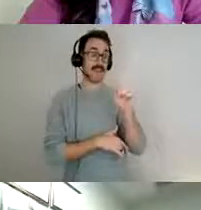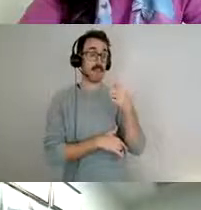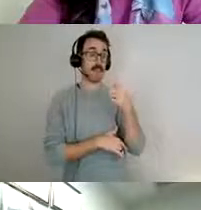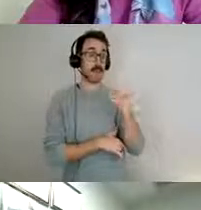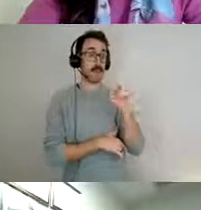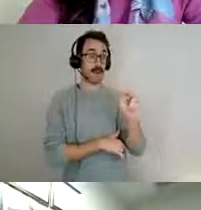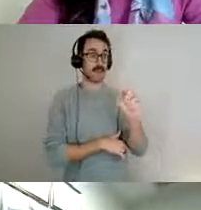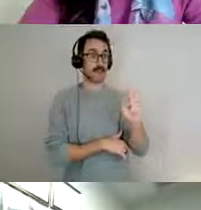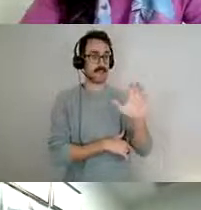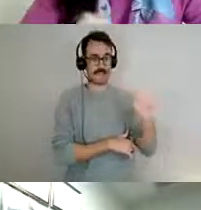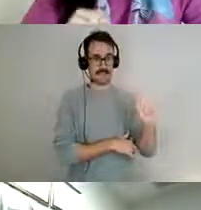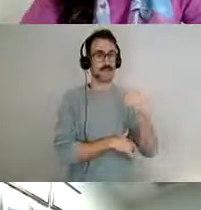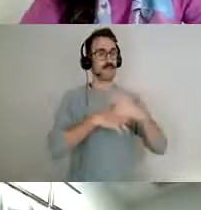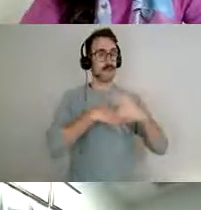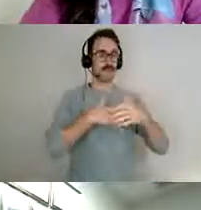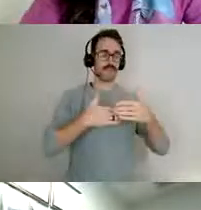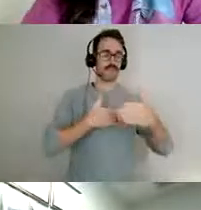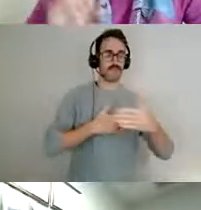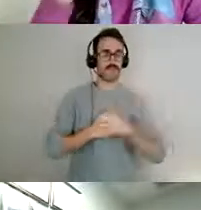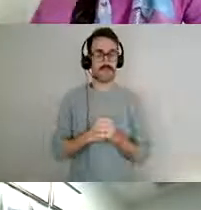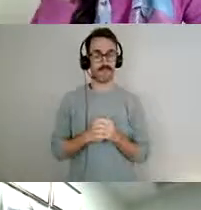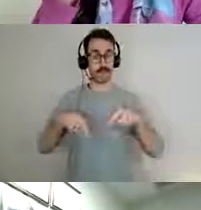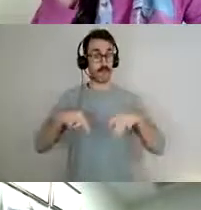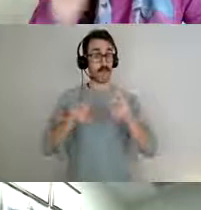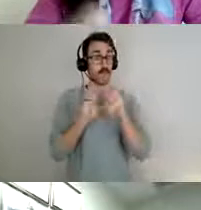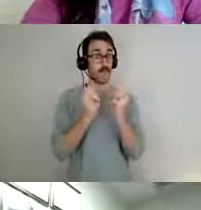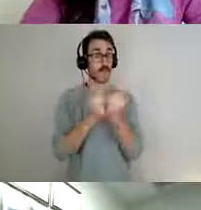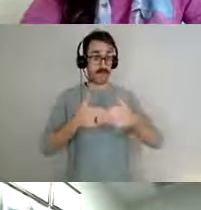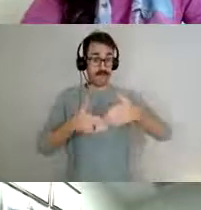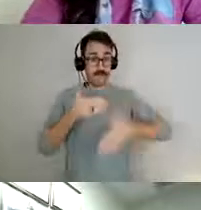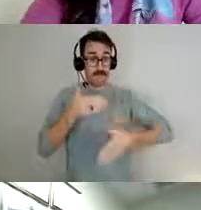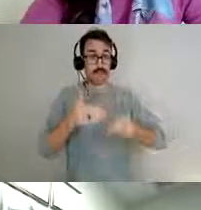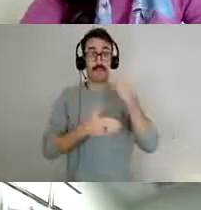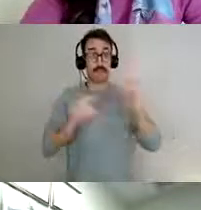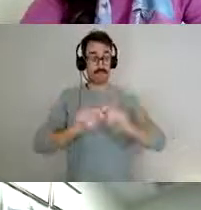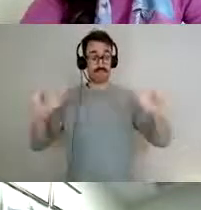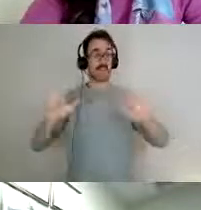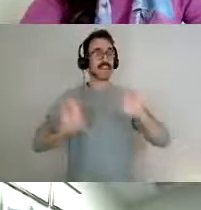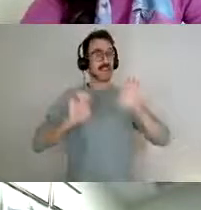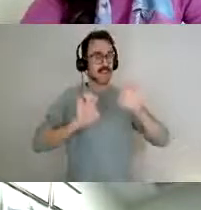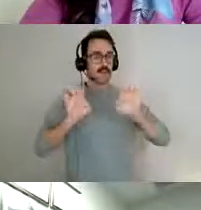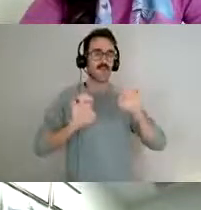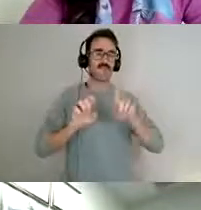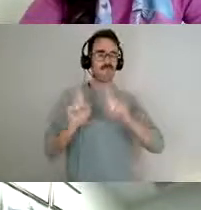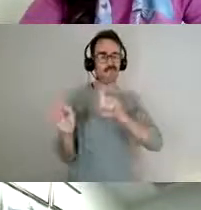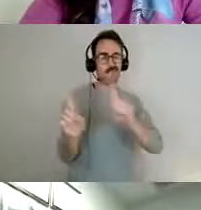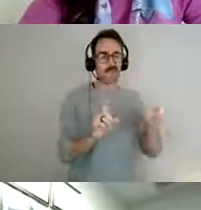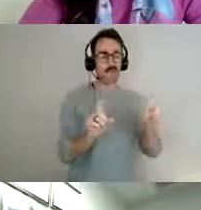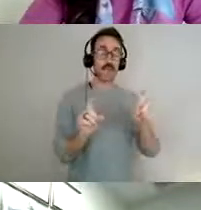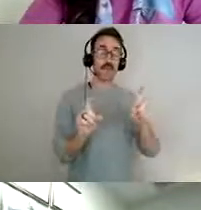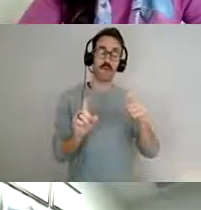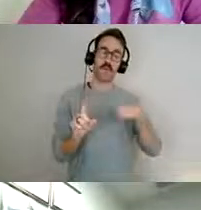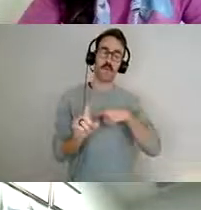eapon.ca. Immediately after the webinar, you will see an evaluation pop up, and we really recommend you telling